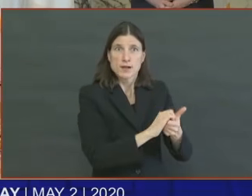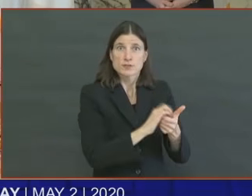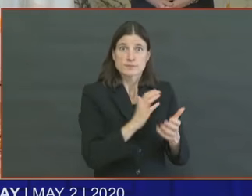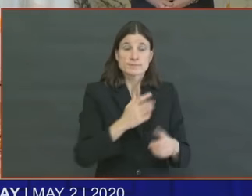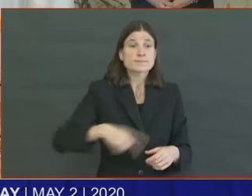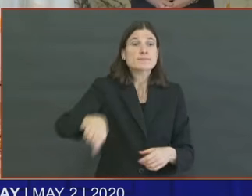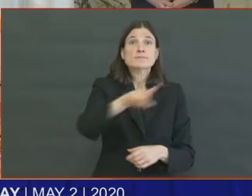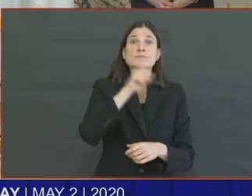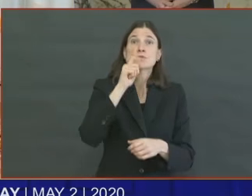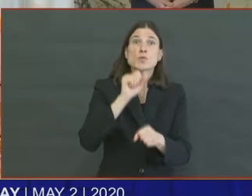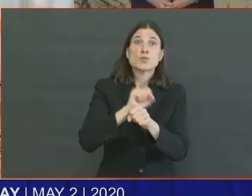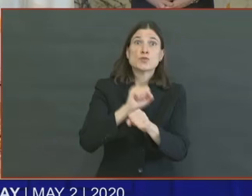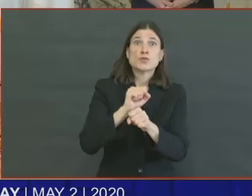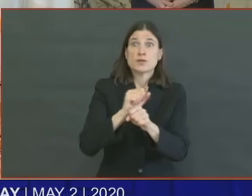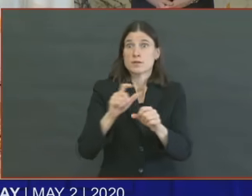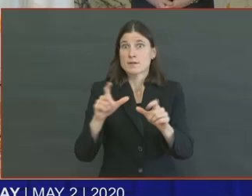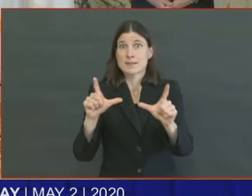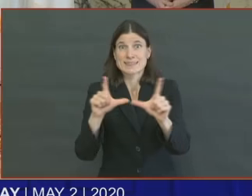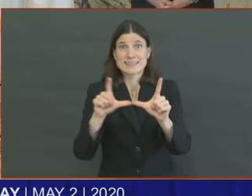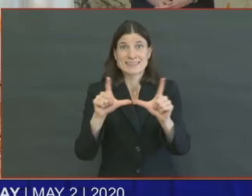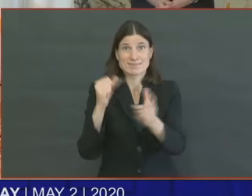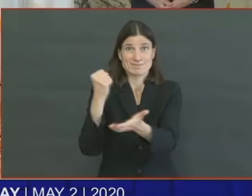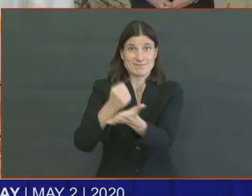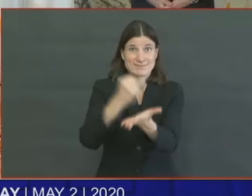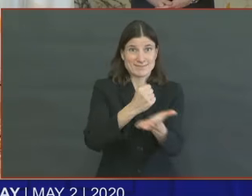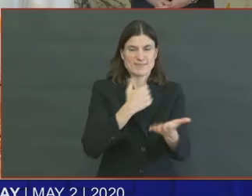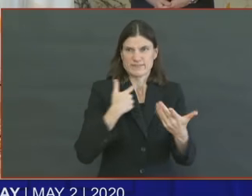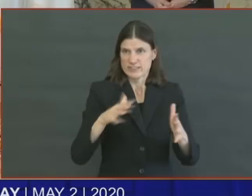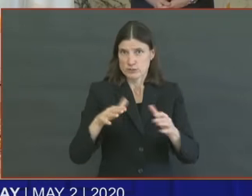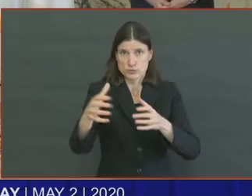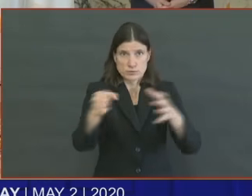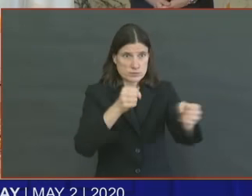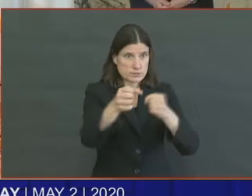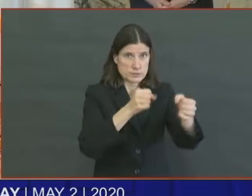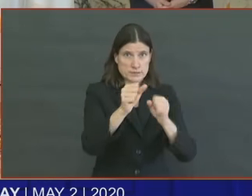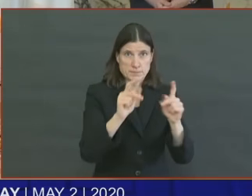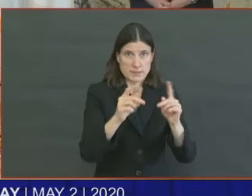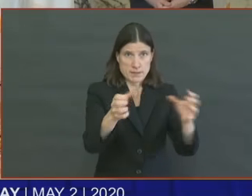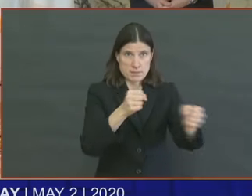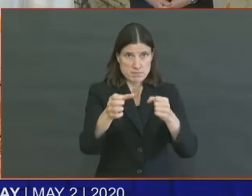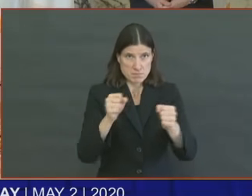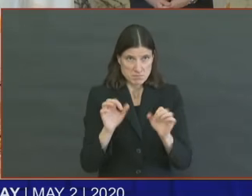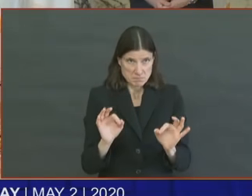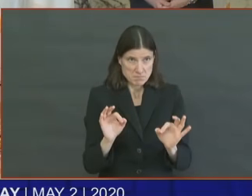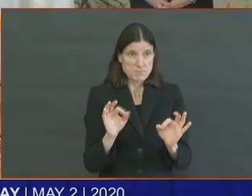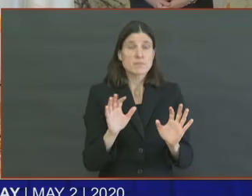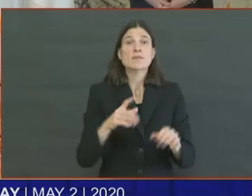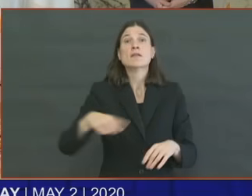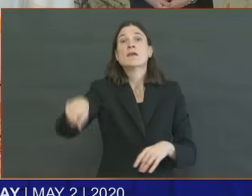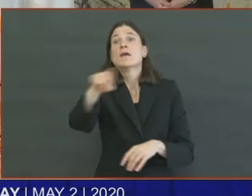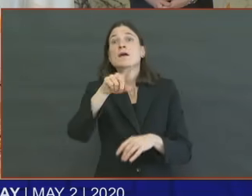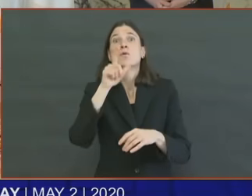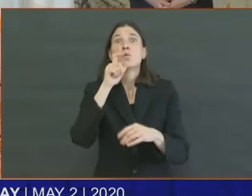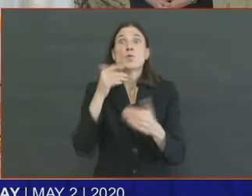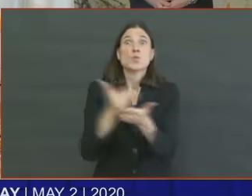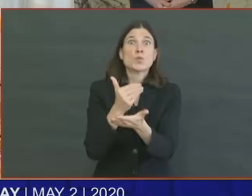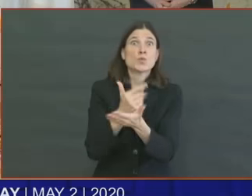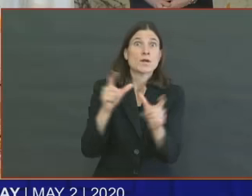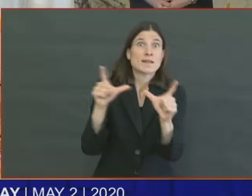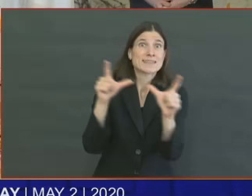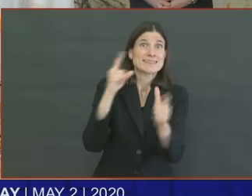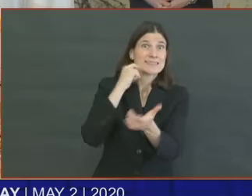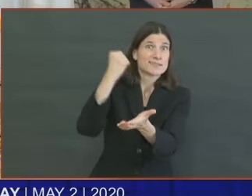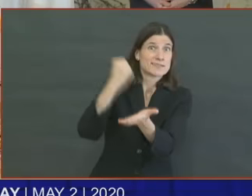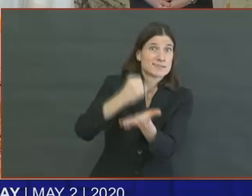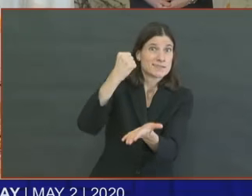these emergency licensure opportunities. And we want to encourage you, if you have done that, a couple of